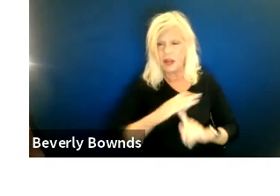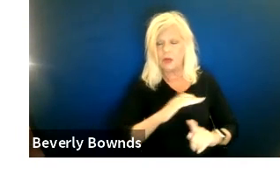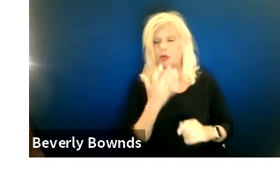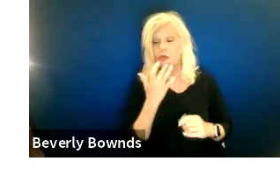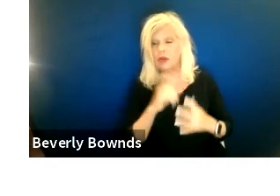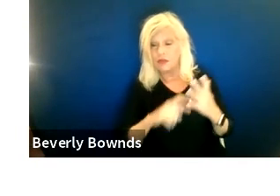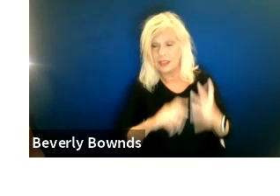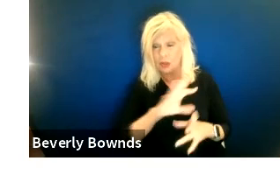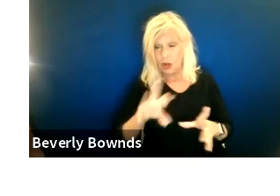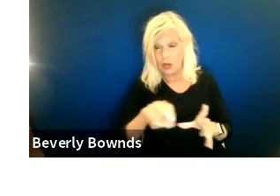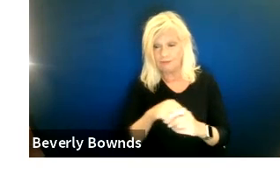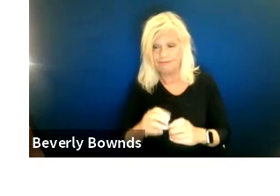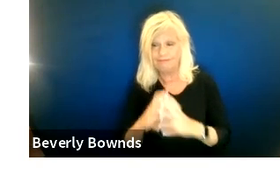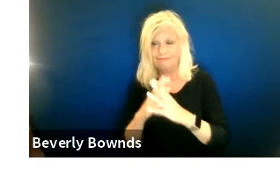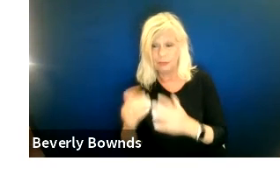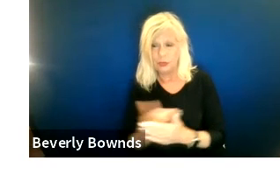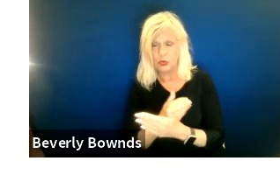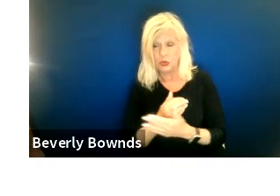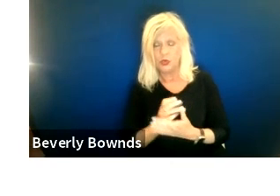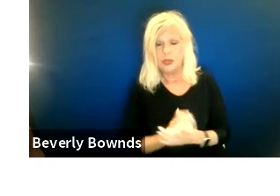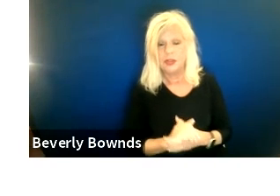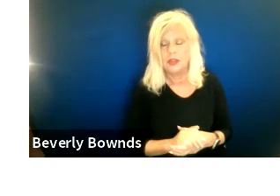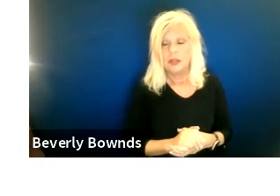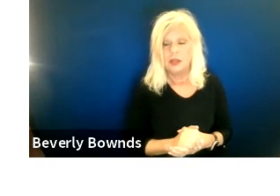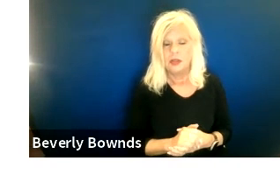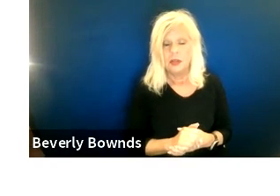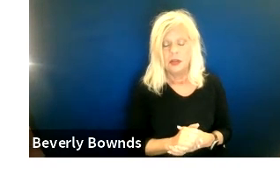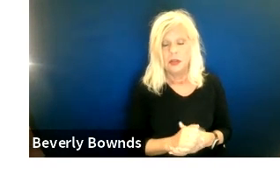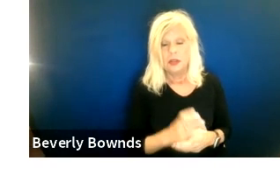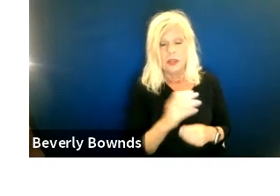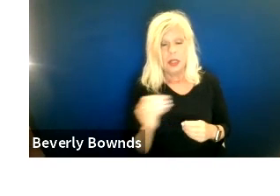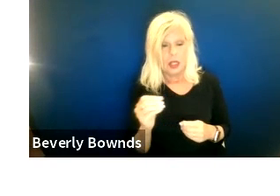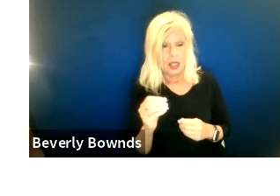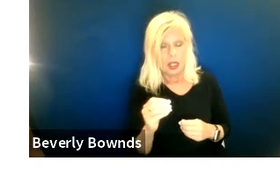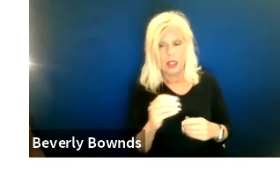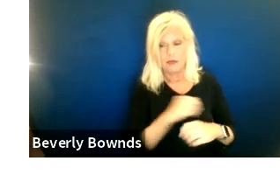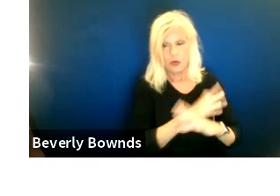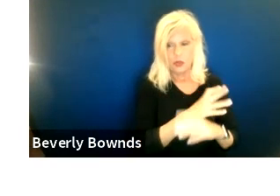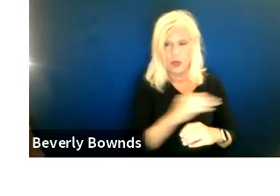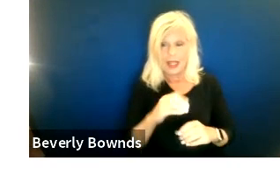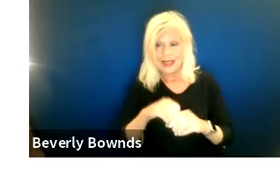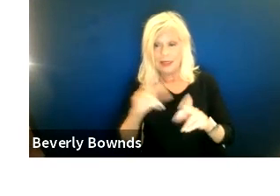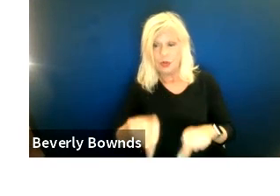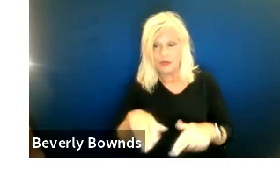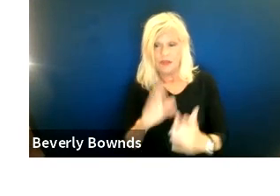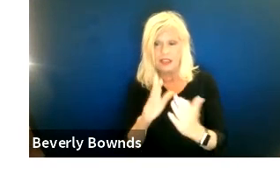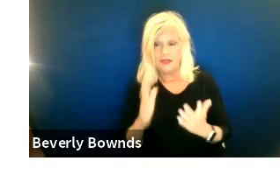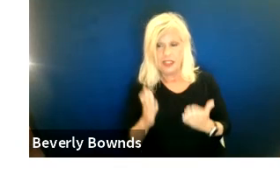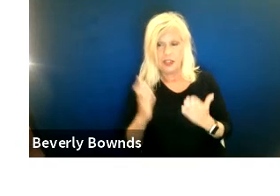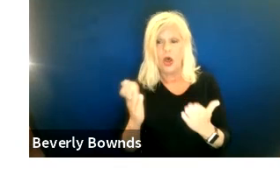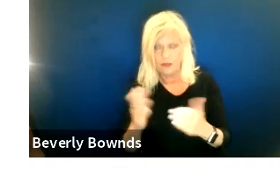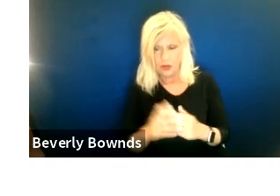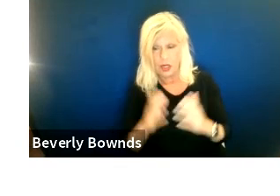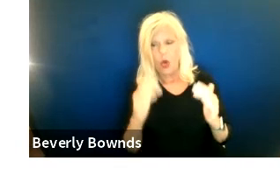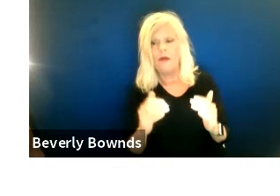preferences. And in addition to virtual and in-person offerings that hopefully will